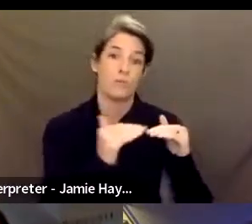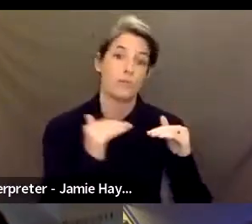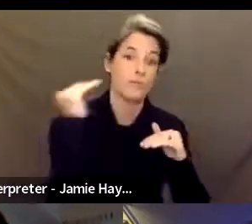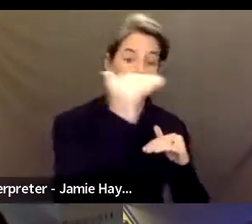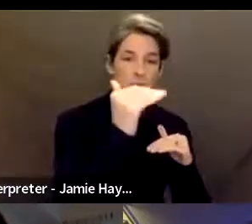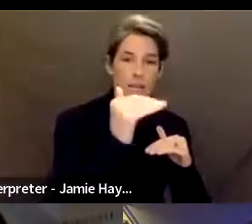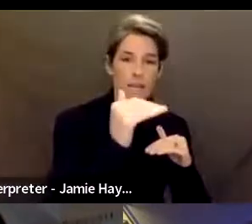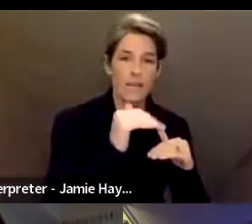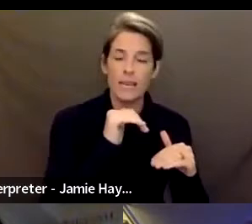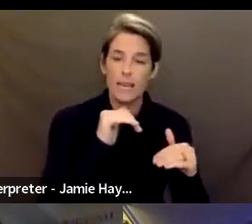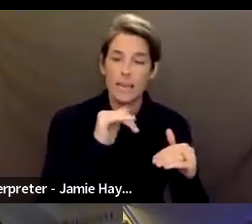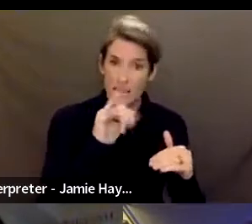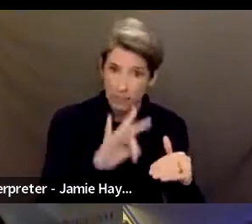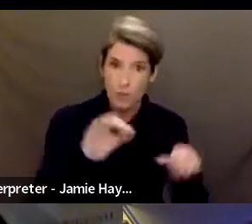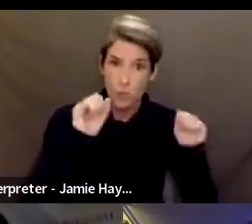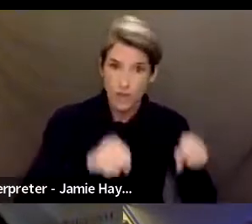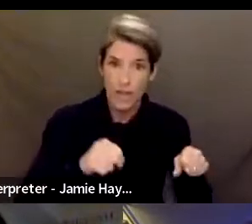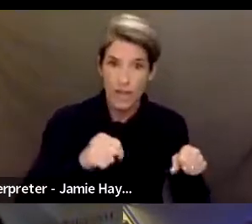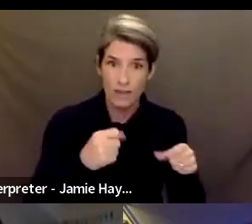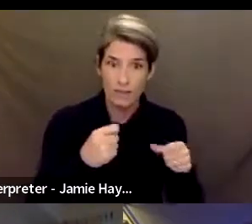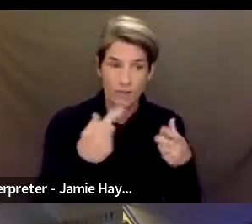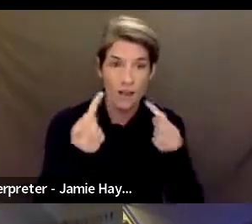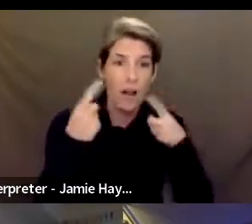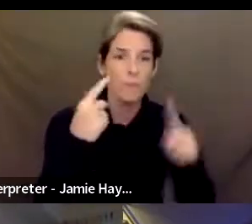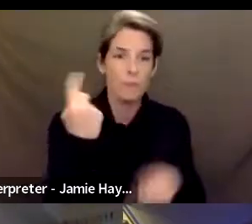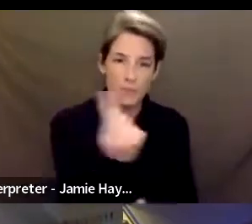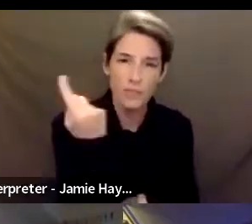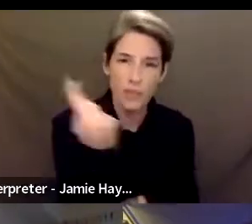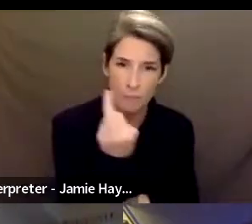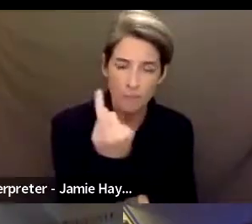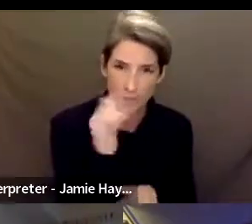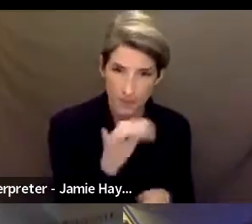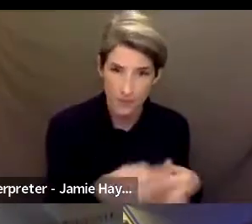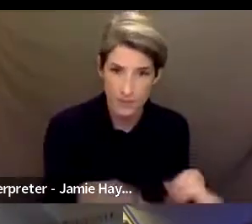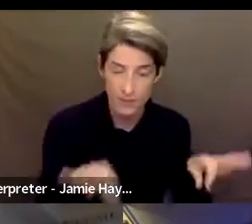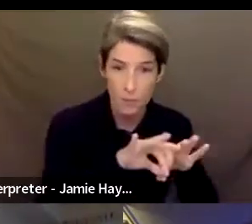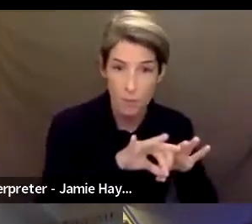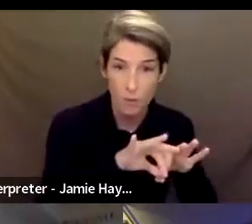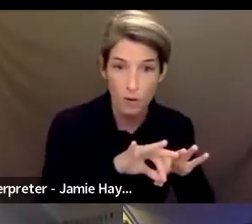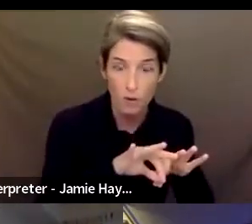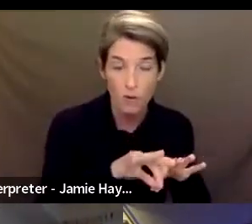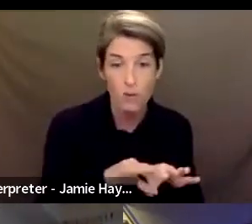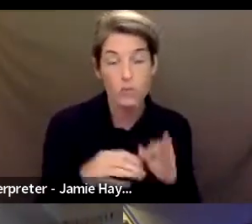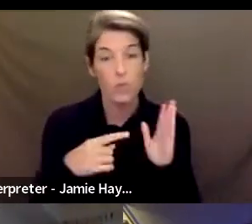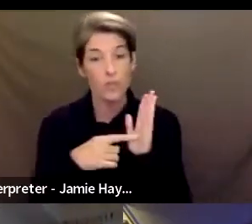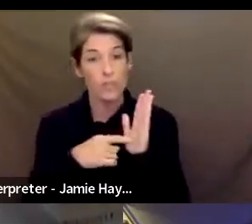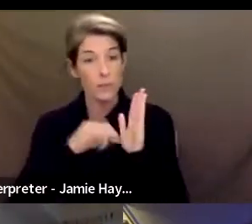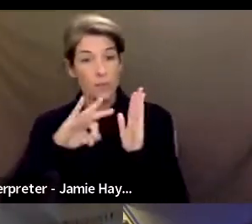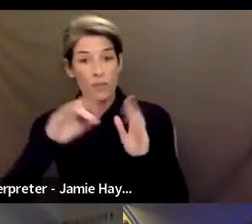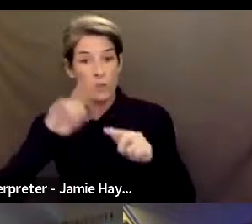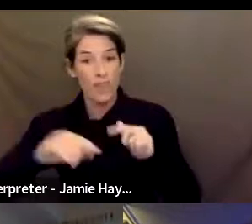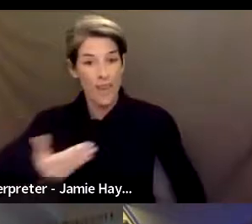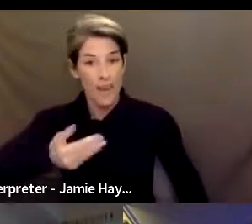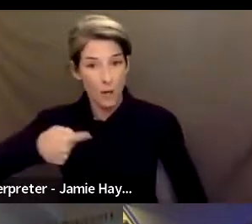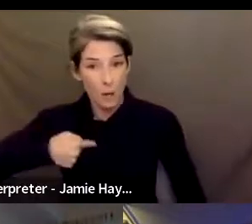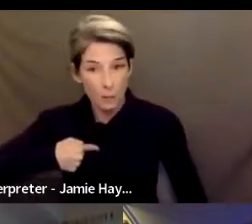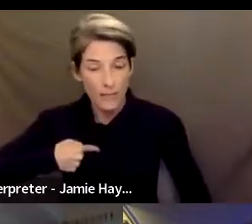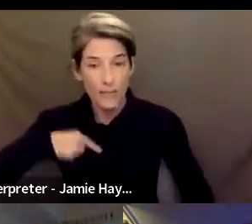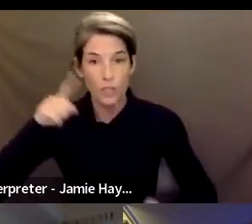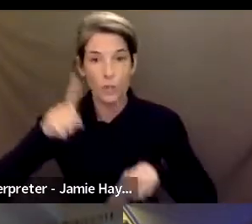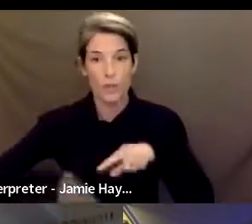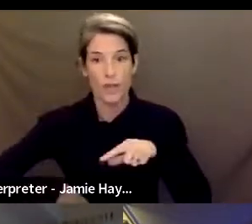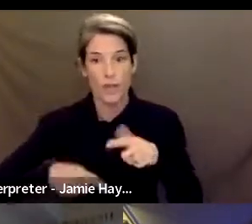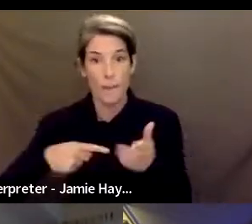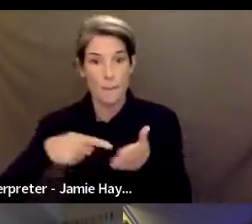my entirety or someone like me, you may have someone on your staff who identifies as a person